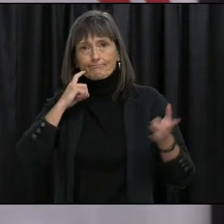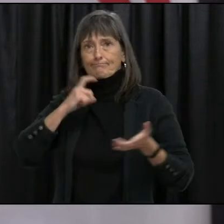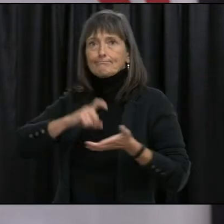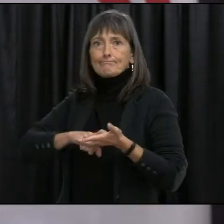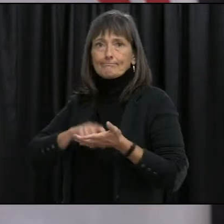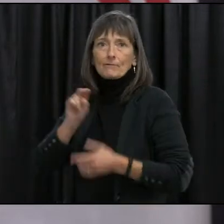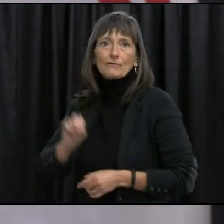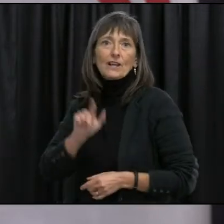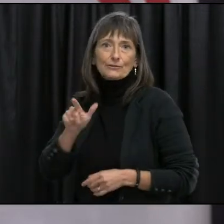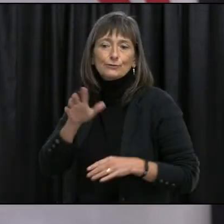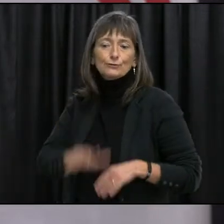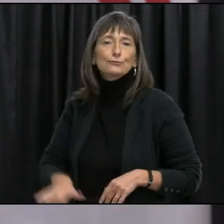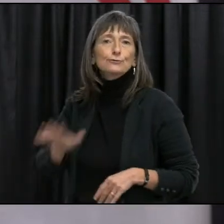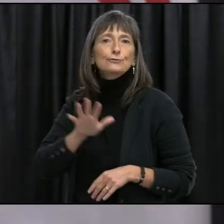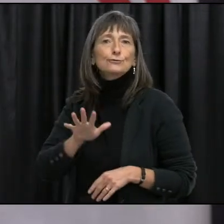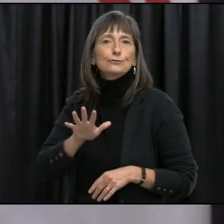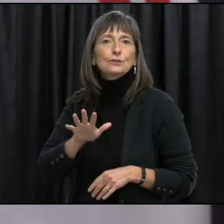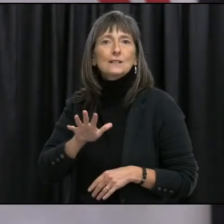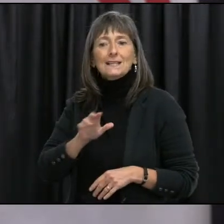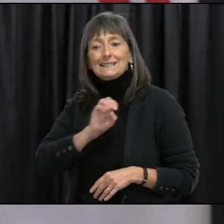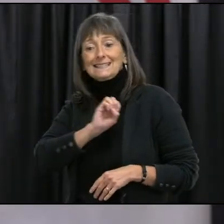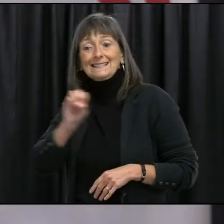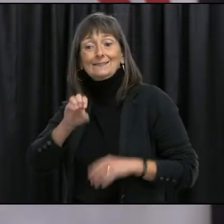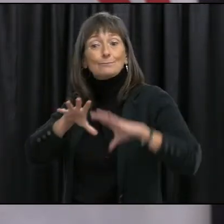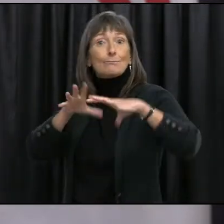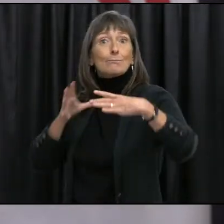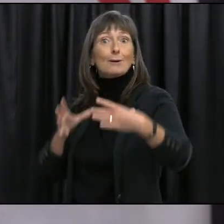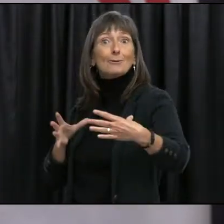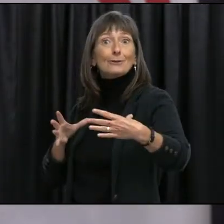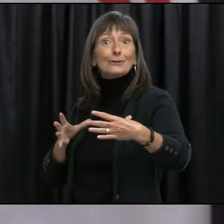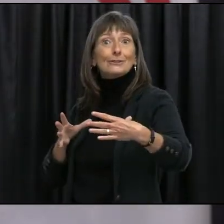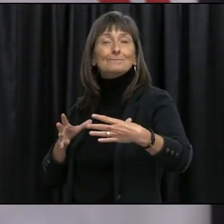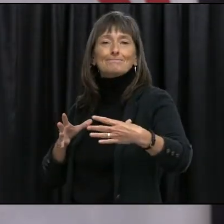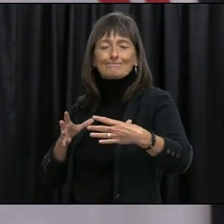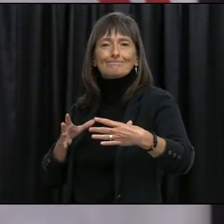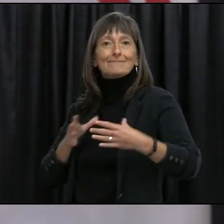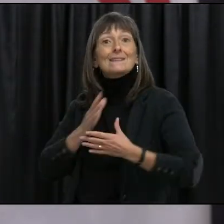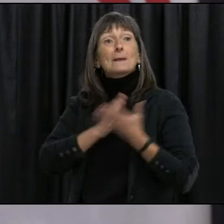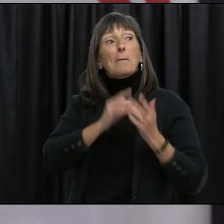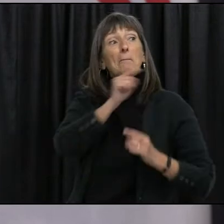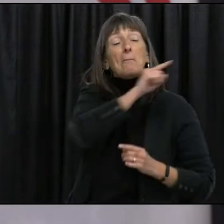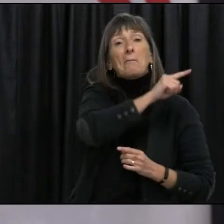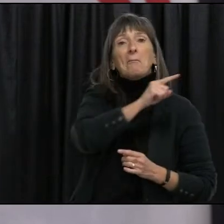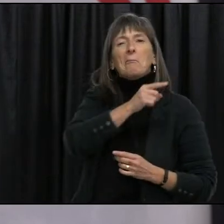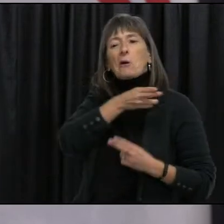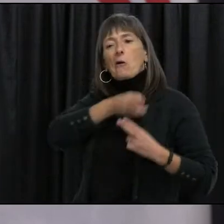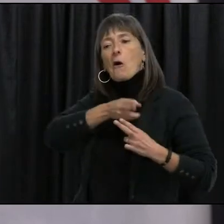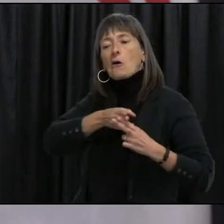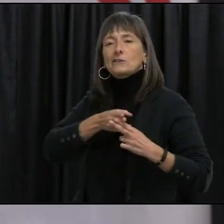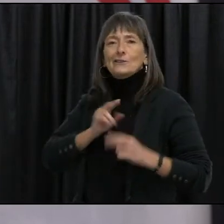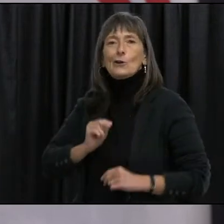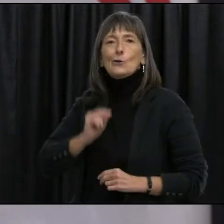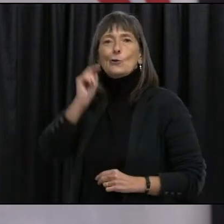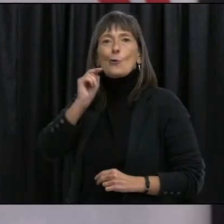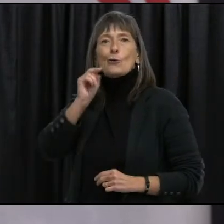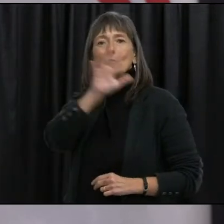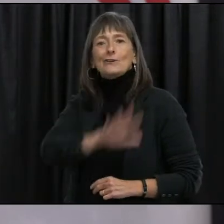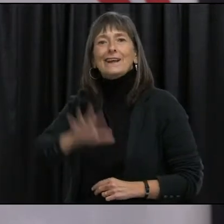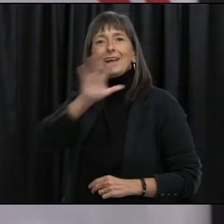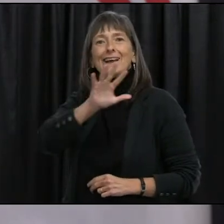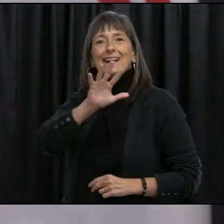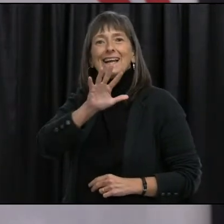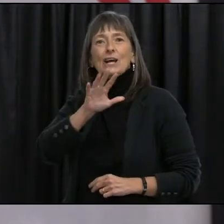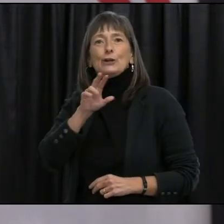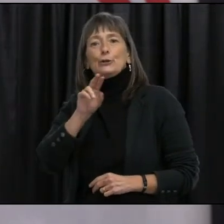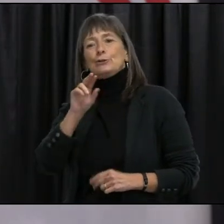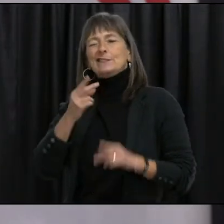and Labrador. The Atlantic bubble is in some occasions referred to as the New Zealand of the Northern Hemisphere. And